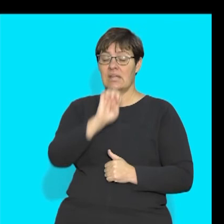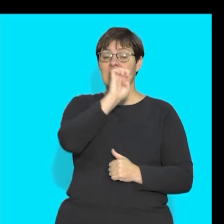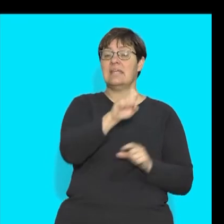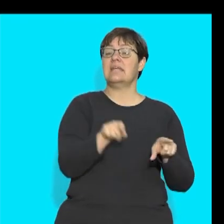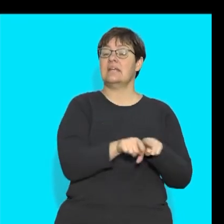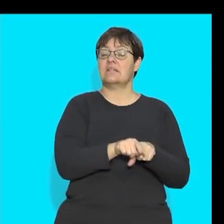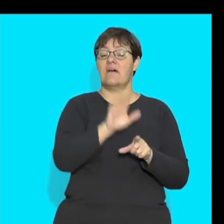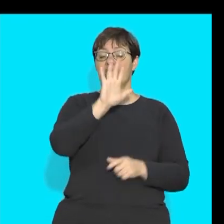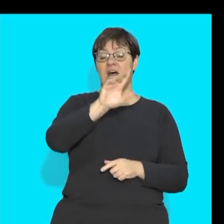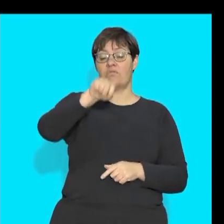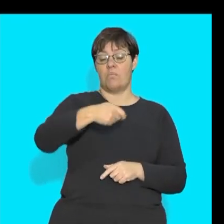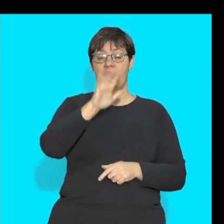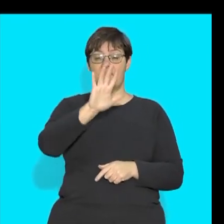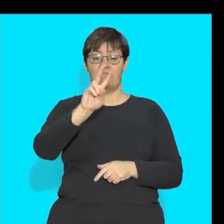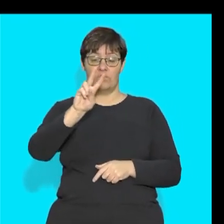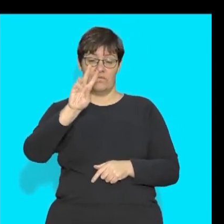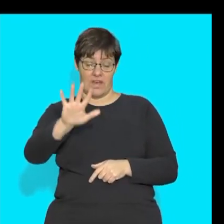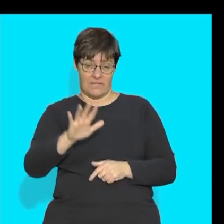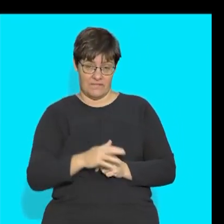got that E was